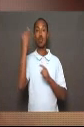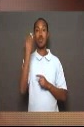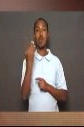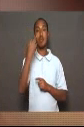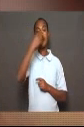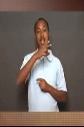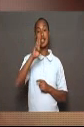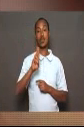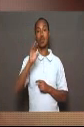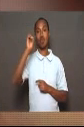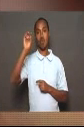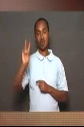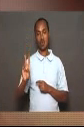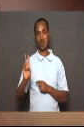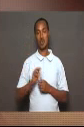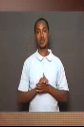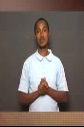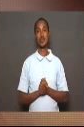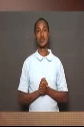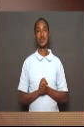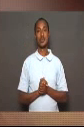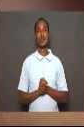form hydrogen peroxide.